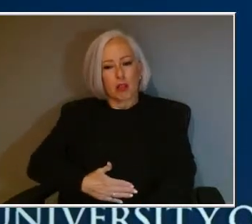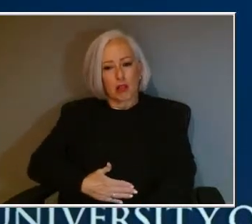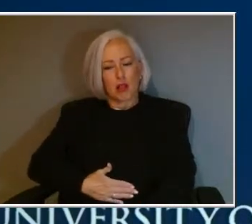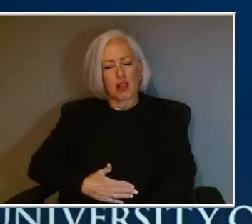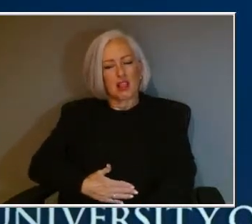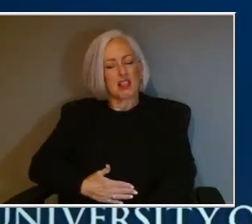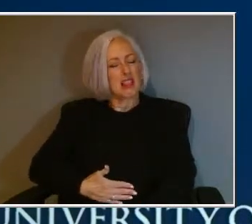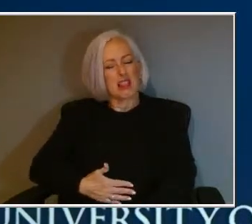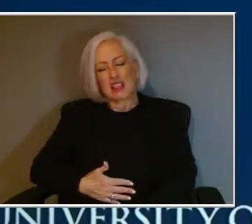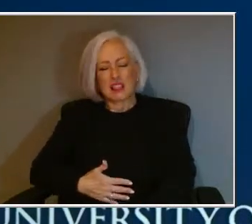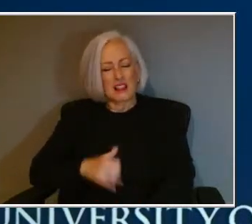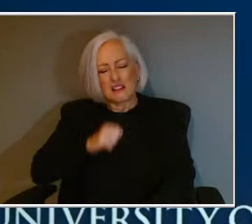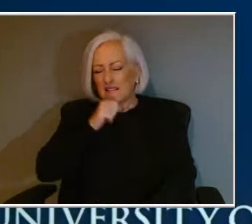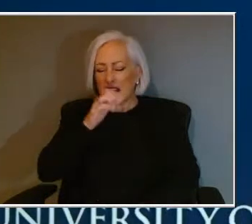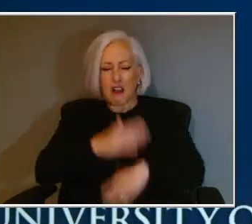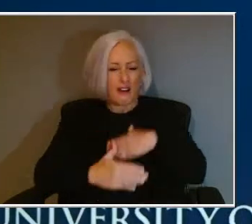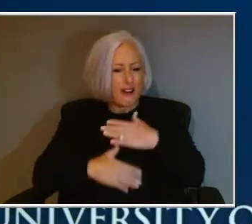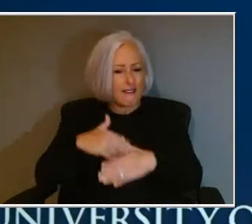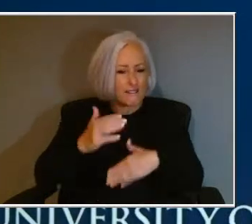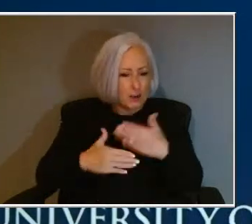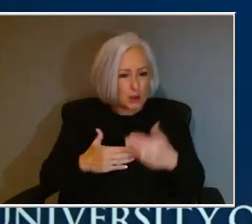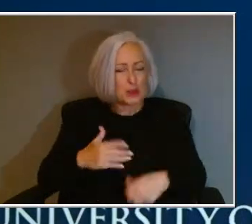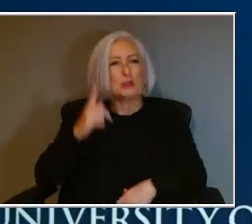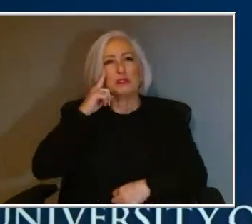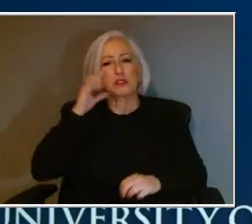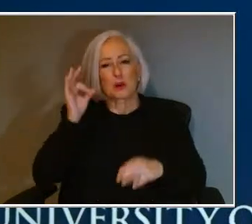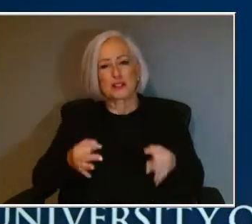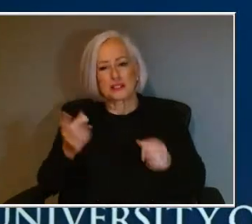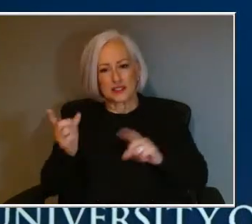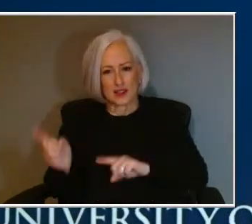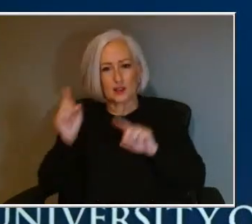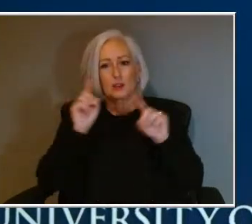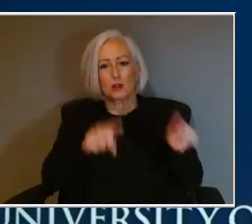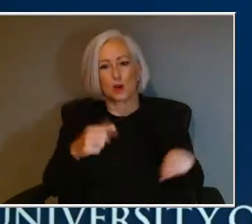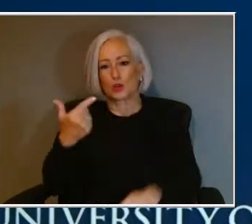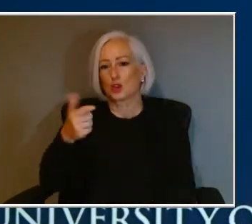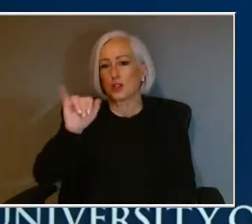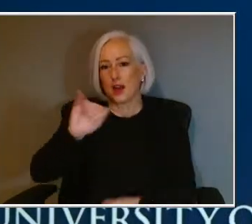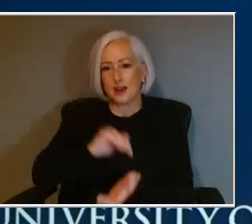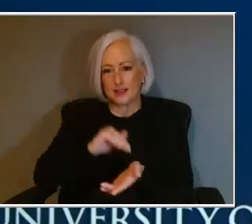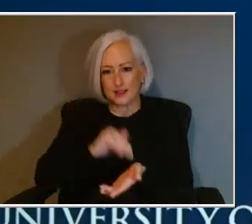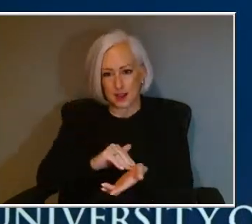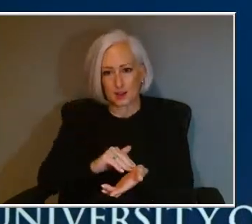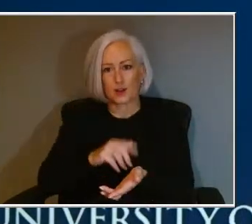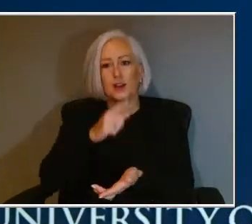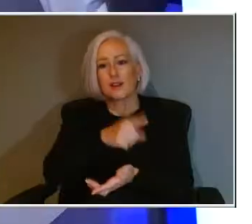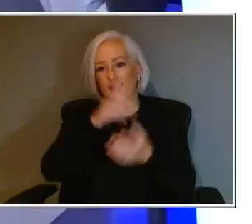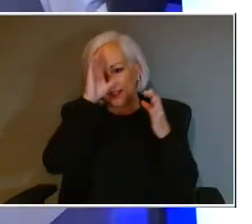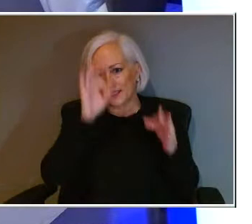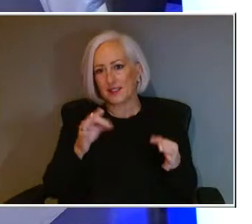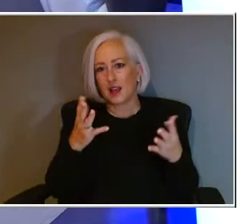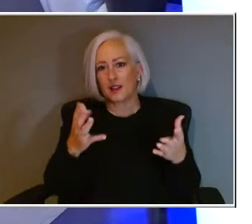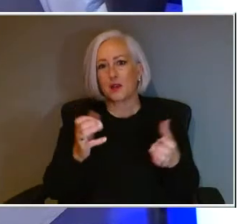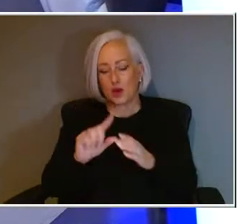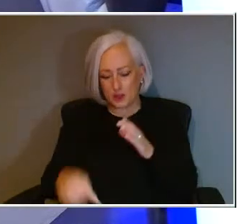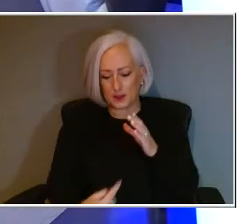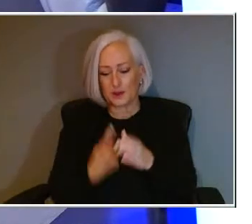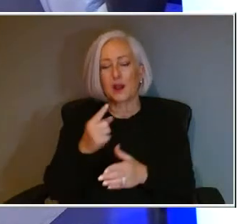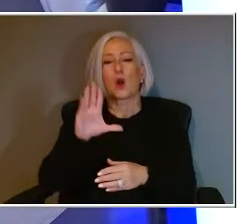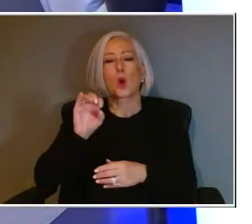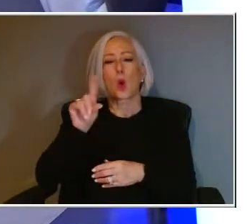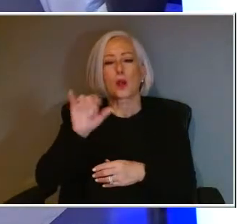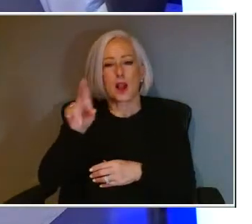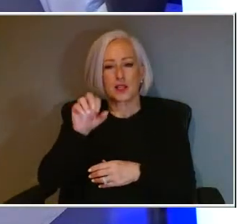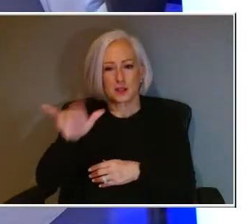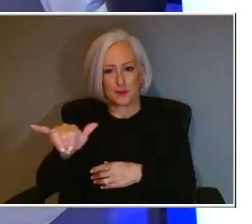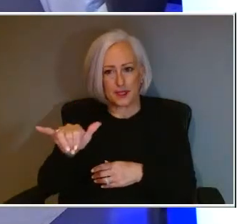discomfort, which led me to see a gastroenterologist, and then they ordered a colonoscopy. Wow. Okay. So now